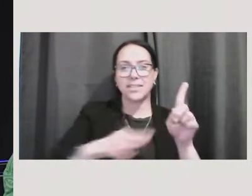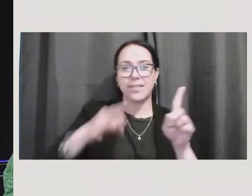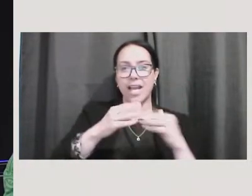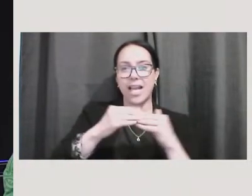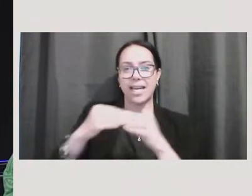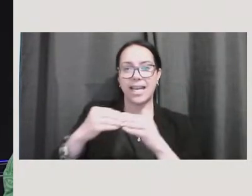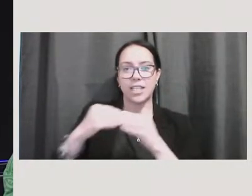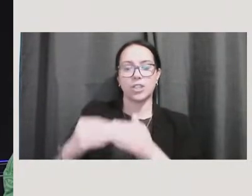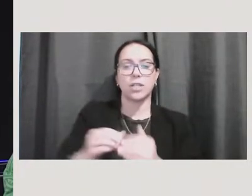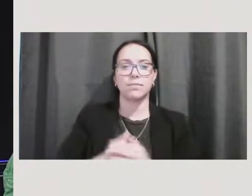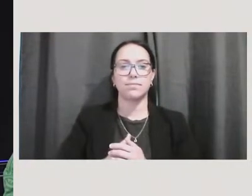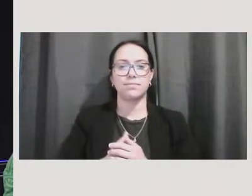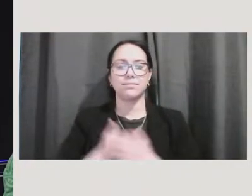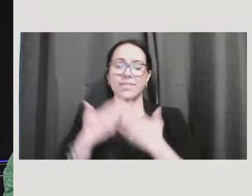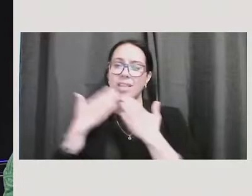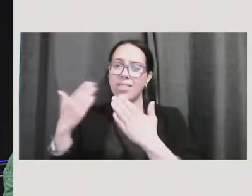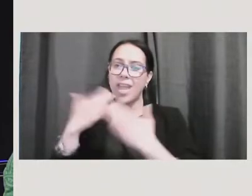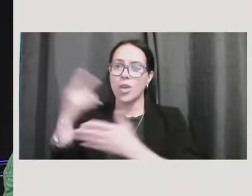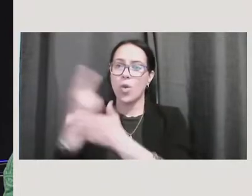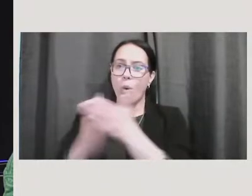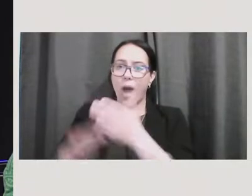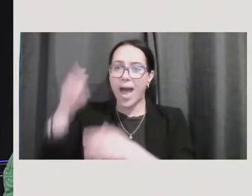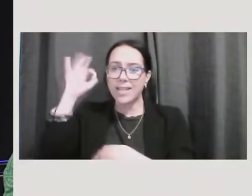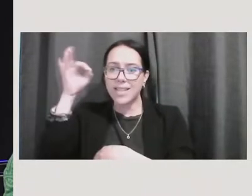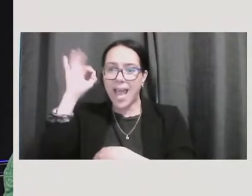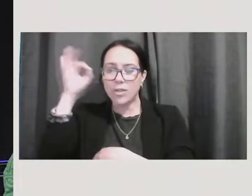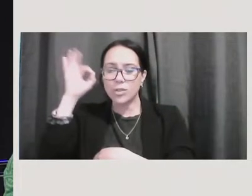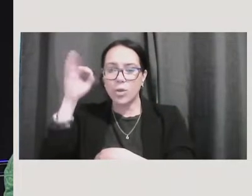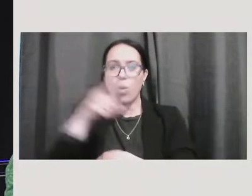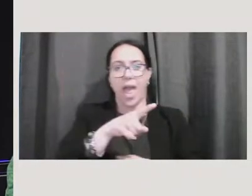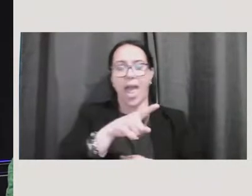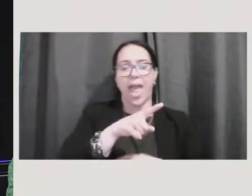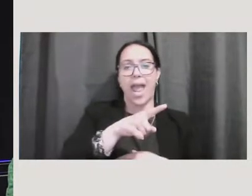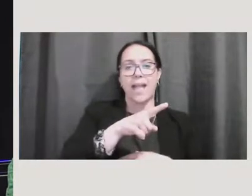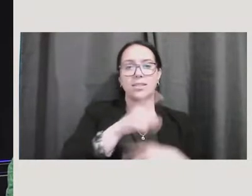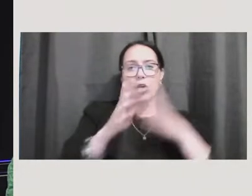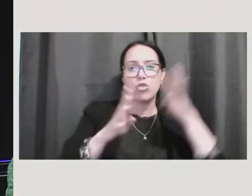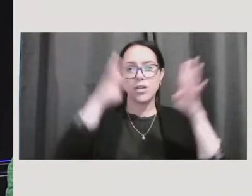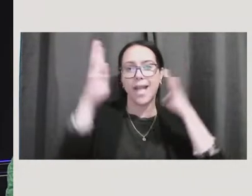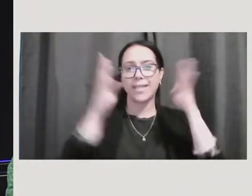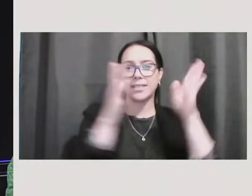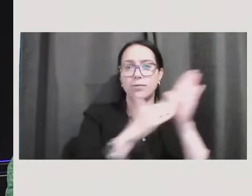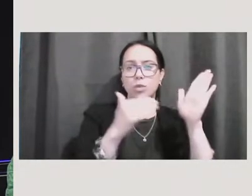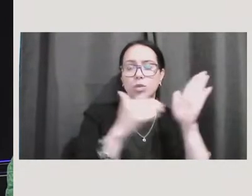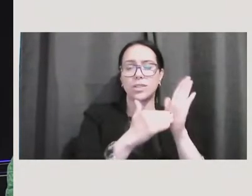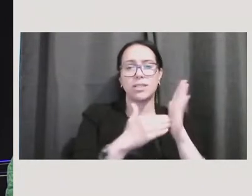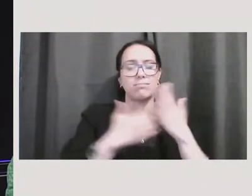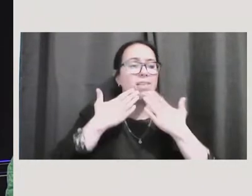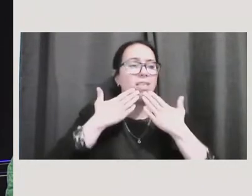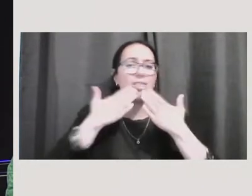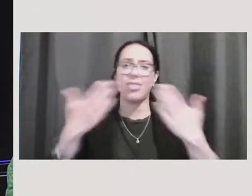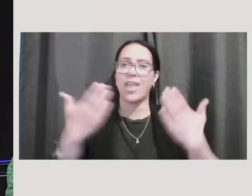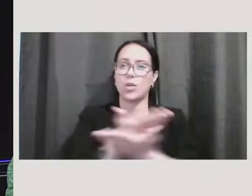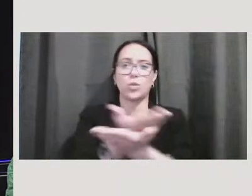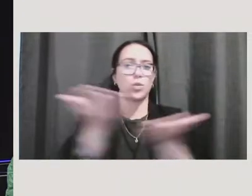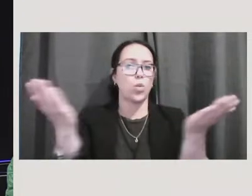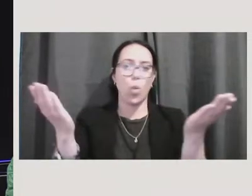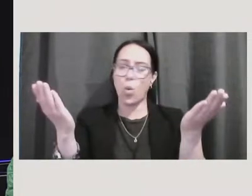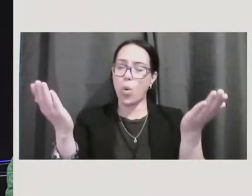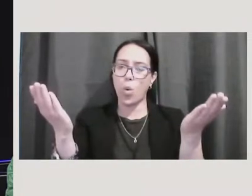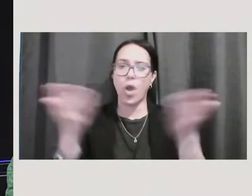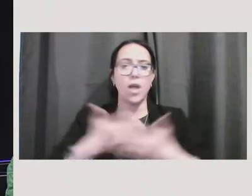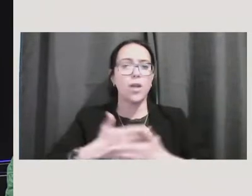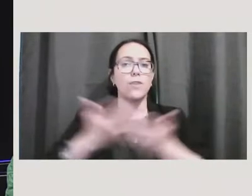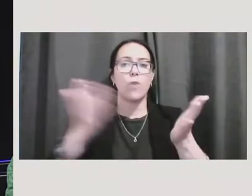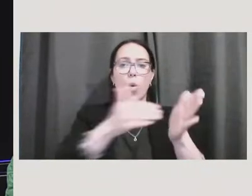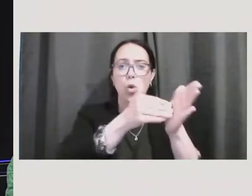and also creative New Zealand under the leadership of Stephen Wainwright thank you to all of you because you've all contributed